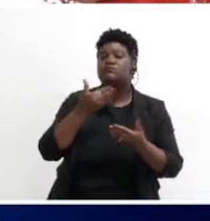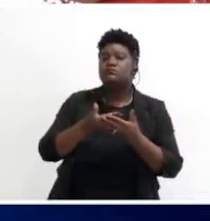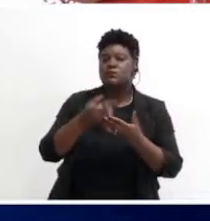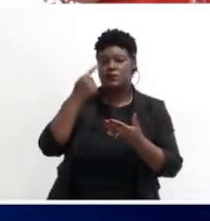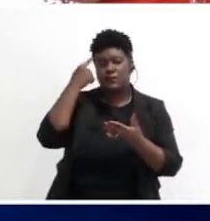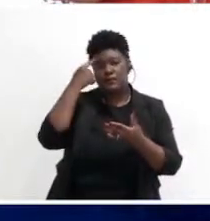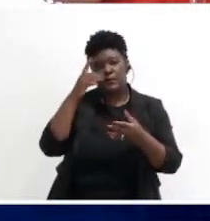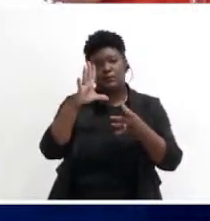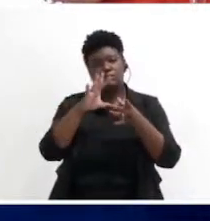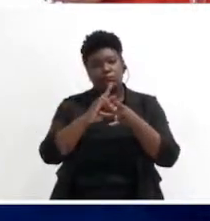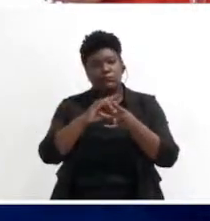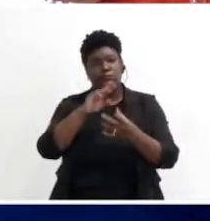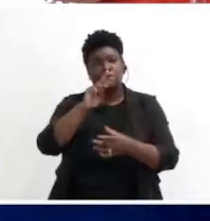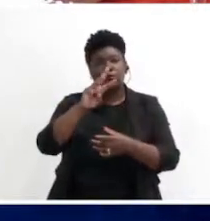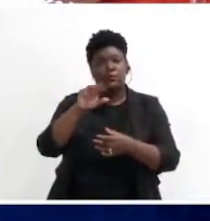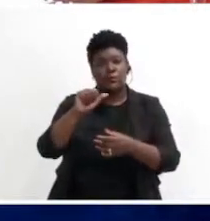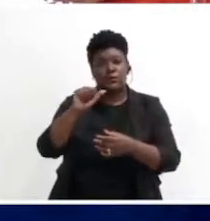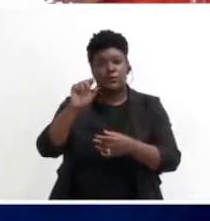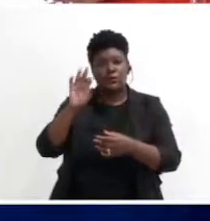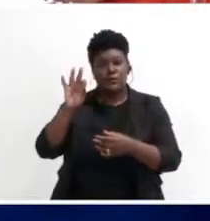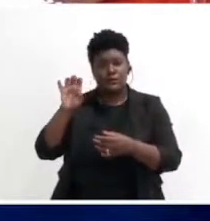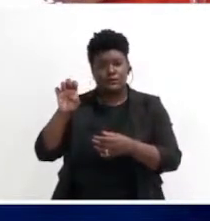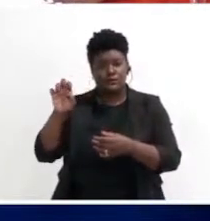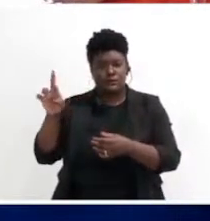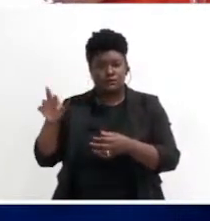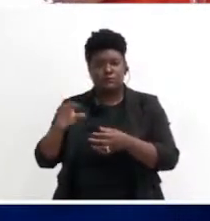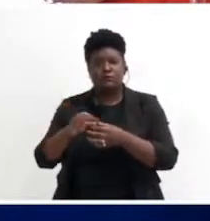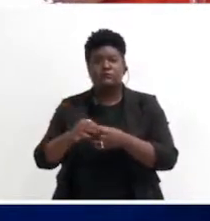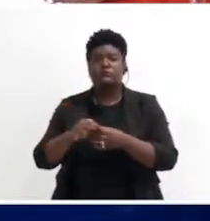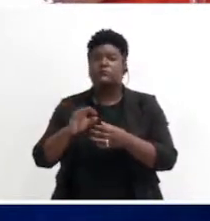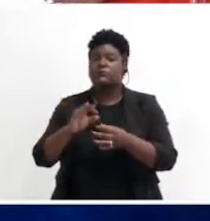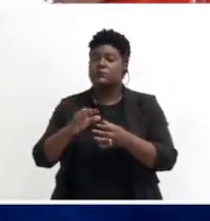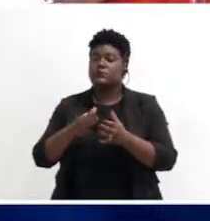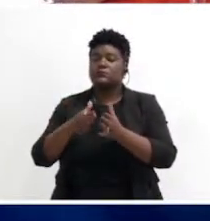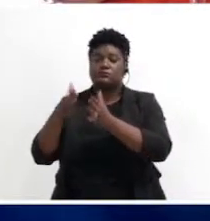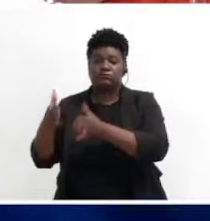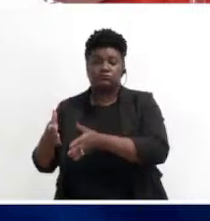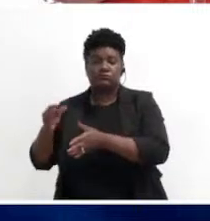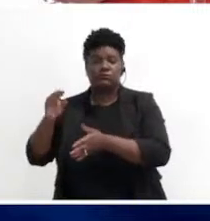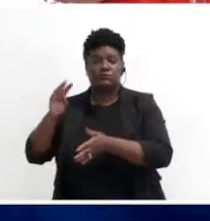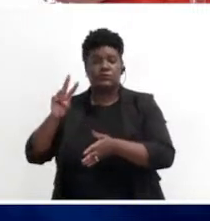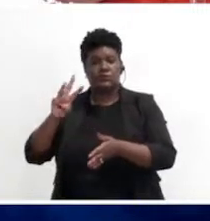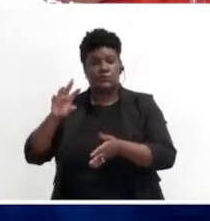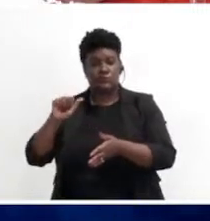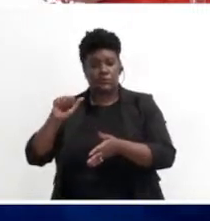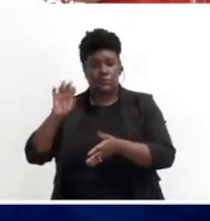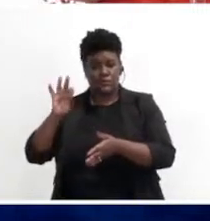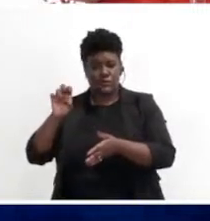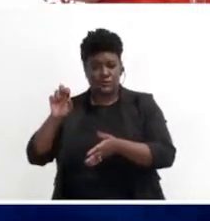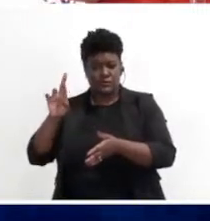wafer or chip-to-wafer bonding, or sometimes called die-to-wafer bonding.